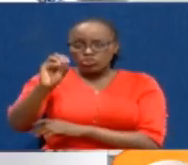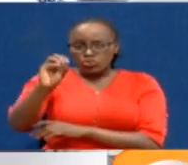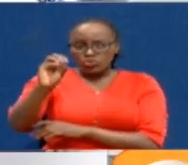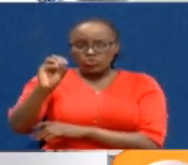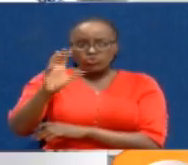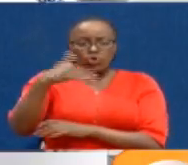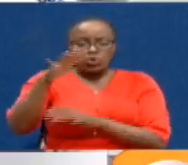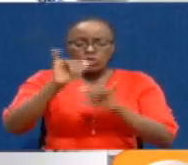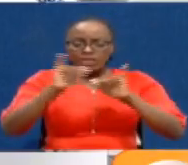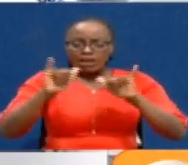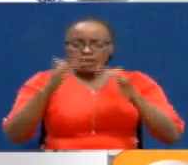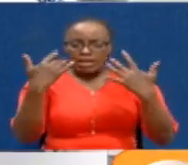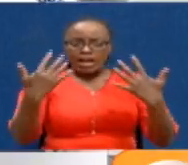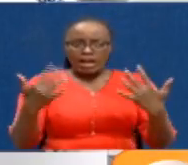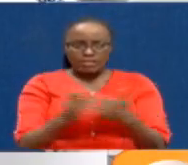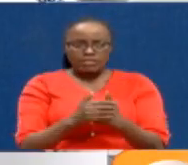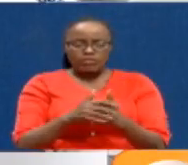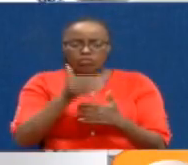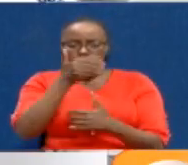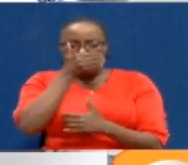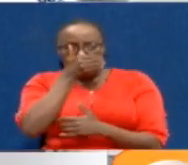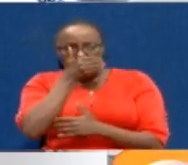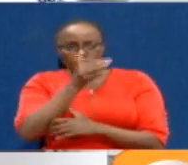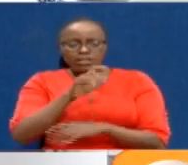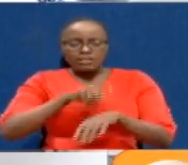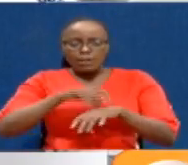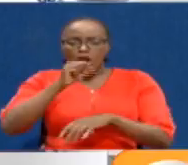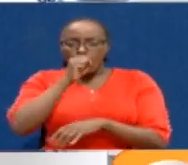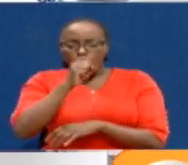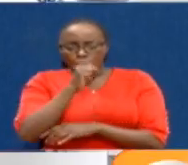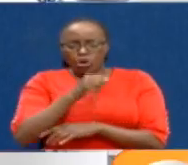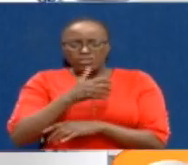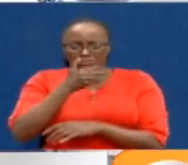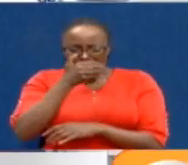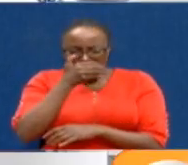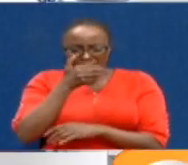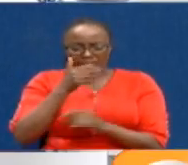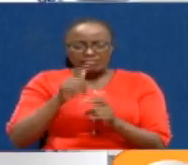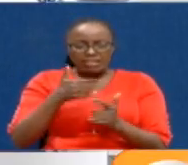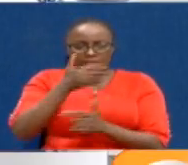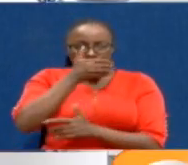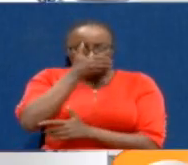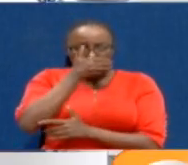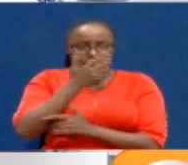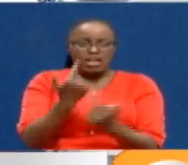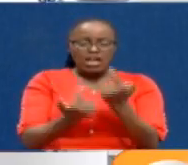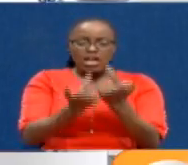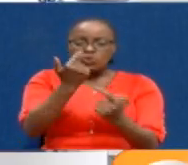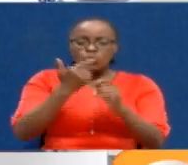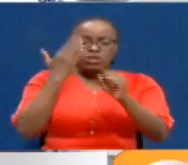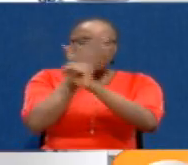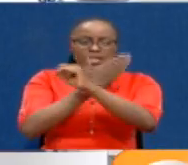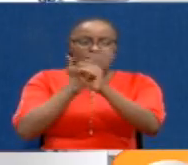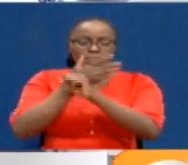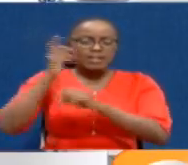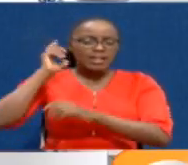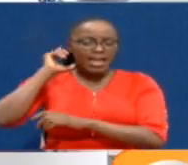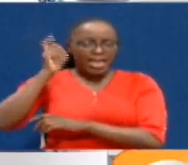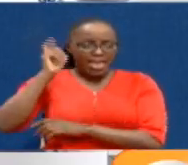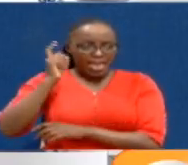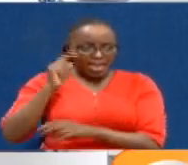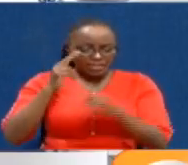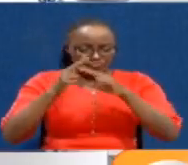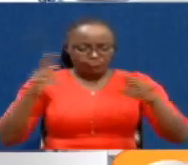Organization. Regular hand washing, covering your mouth and nose when coughing or even sneezing, and thoroughly cooking meat and eggs.